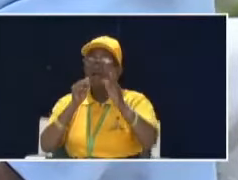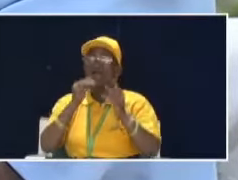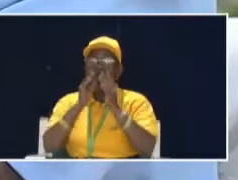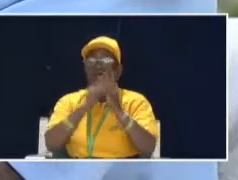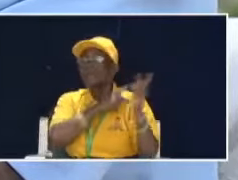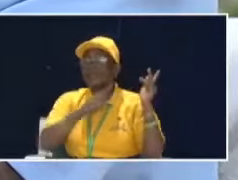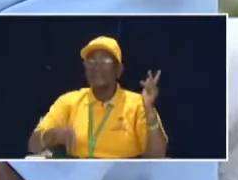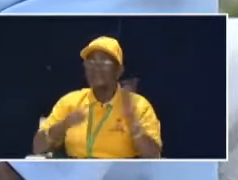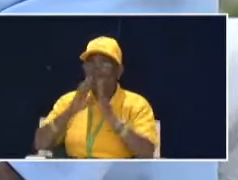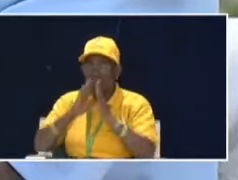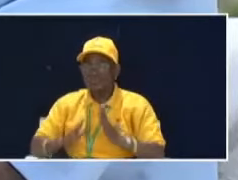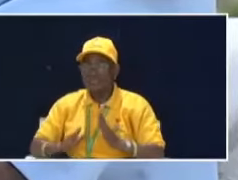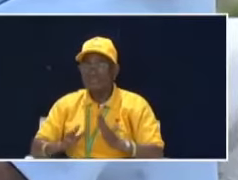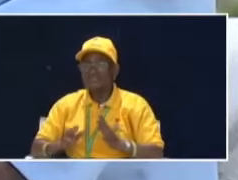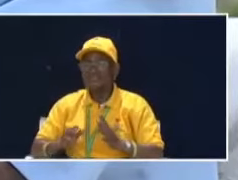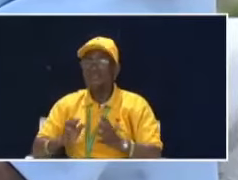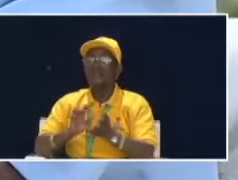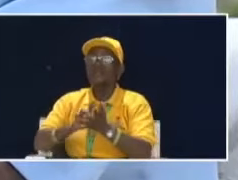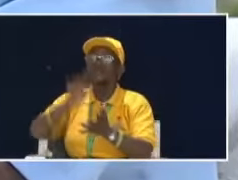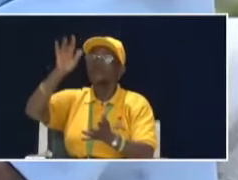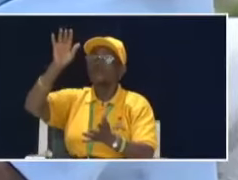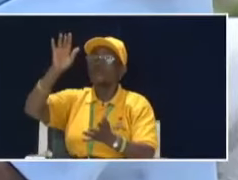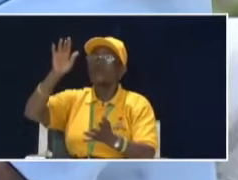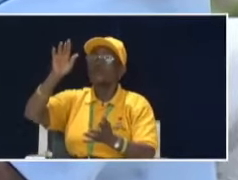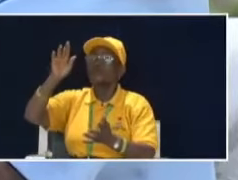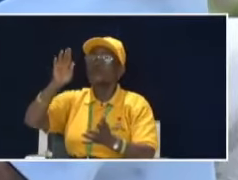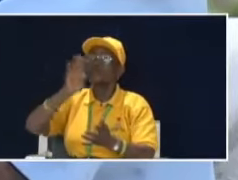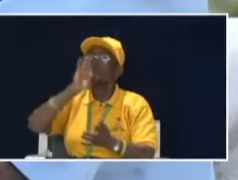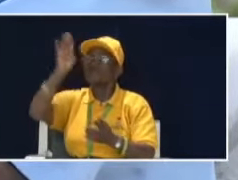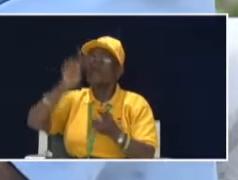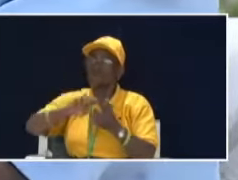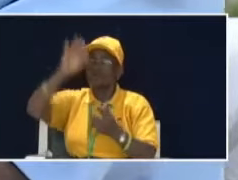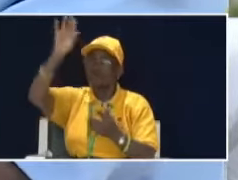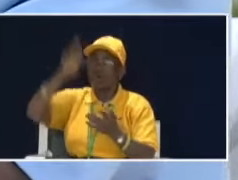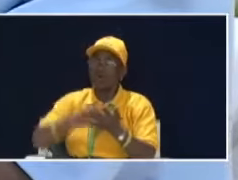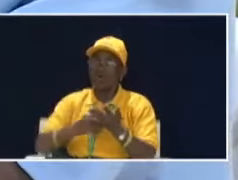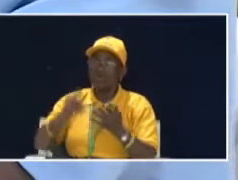Peace, glory be to your holy name.